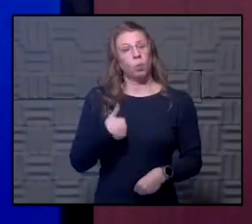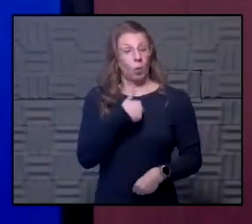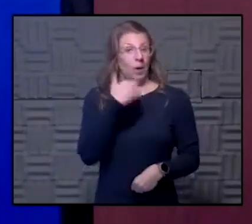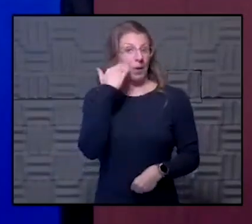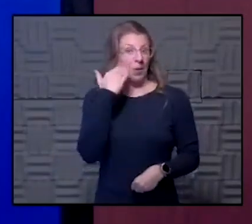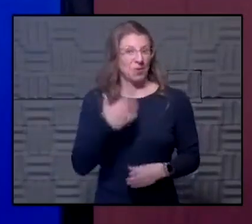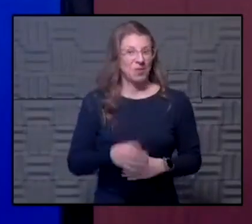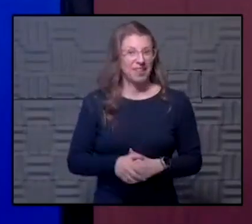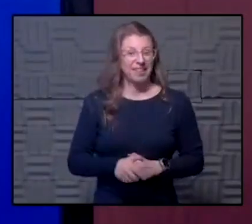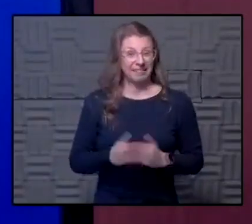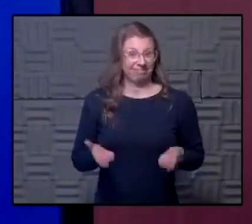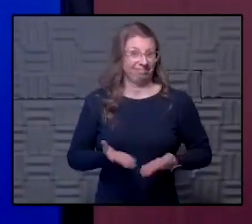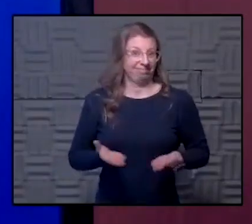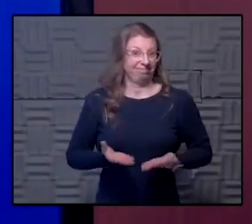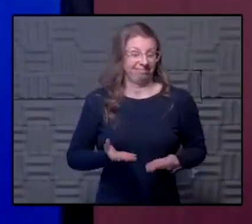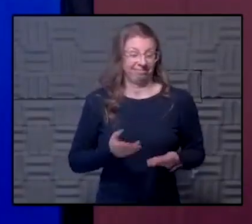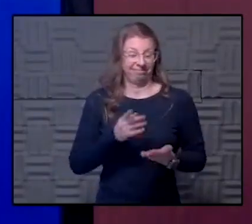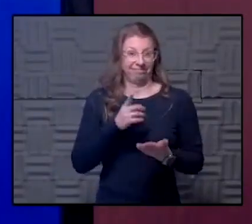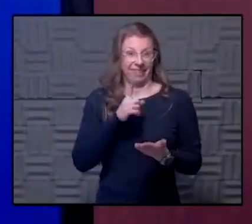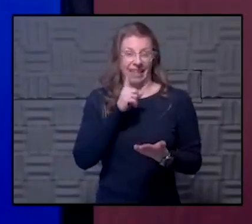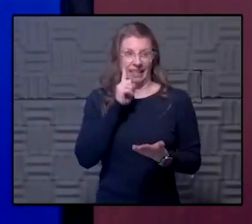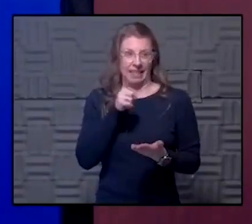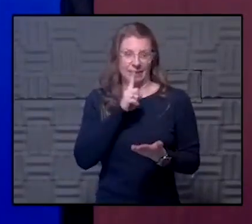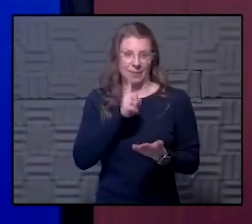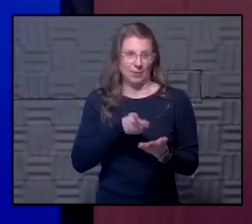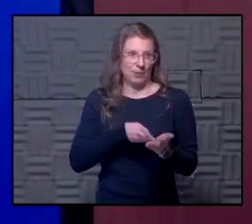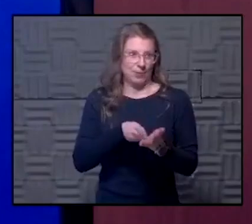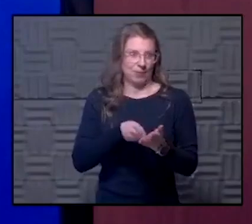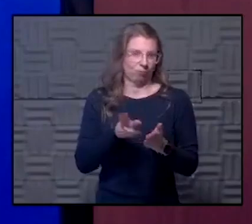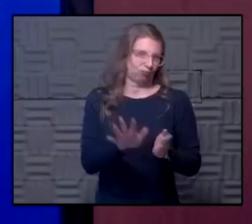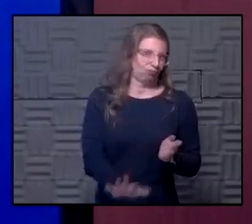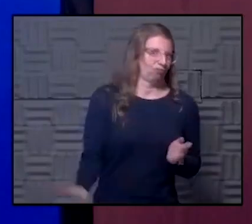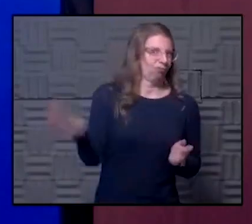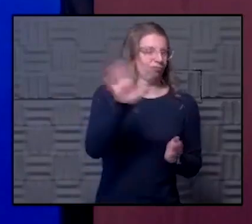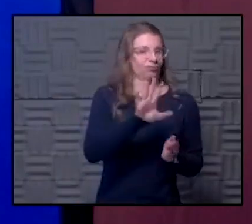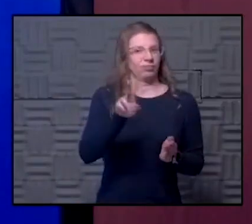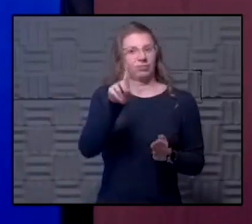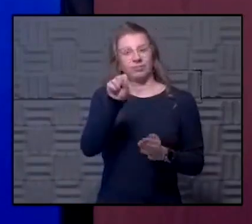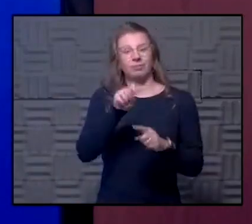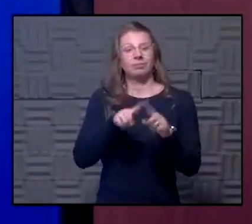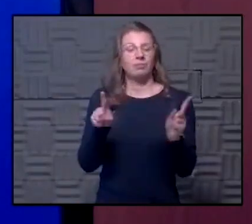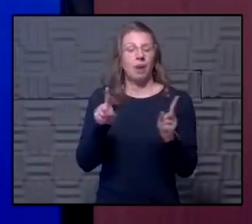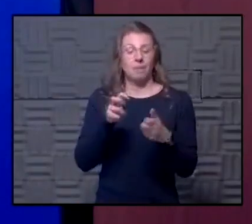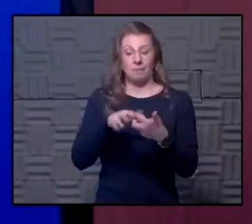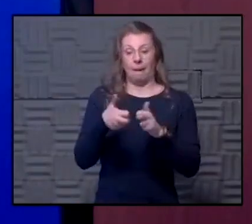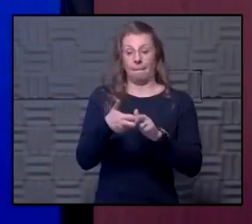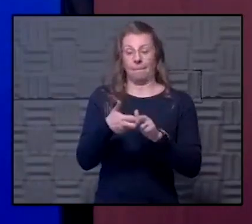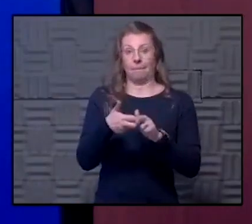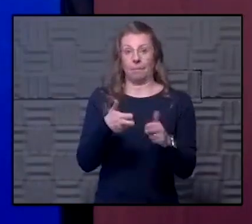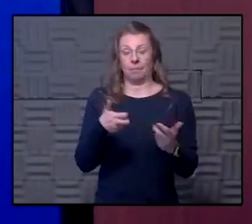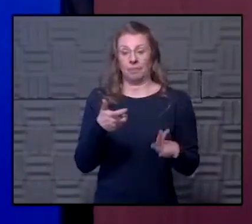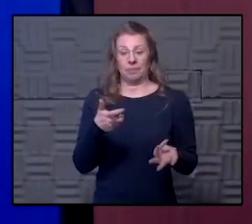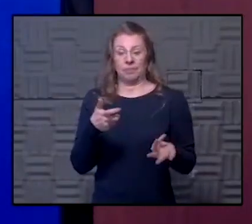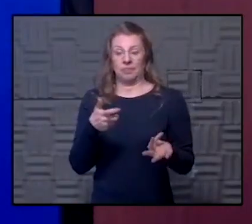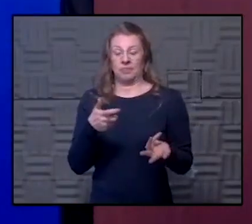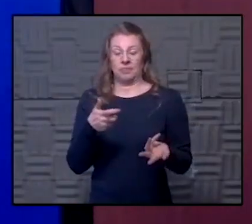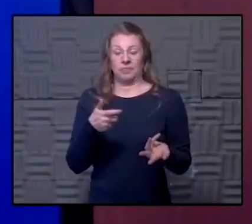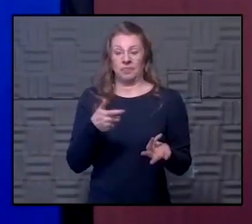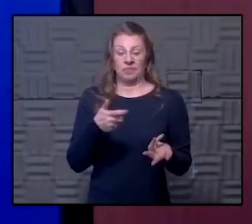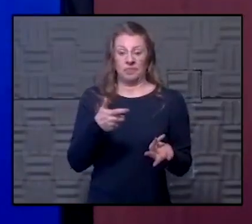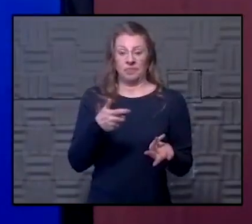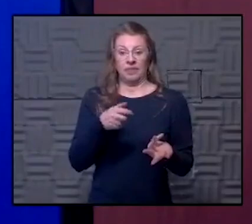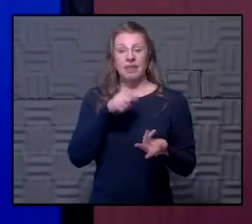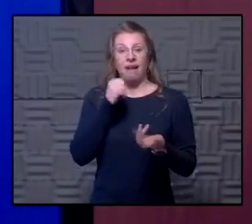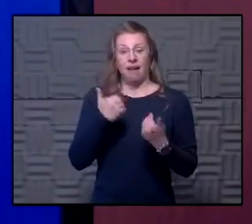know here, I think it's true across the state, Dr. Norman, but we know that the problem is not actually in having places